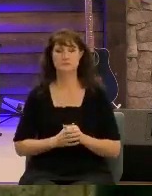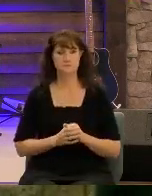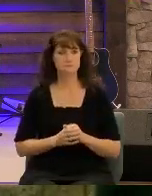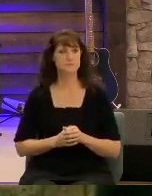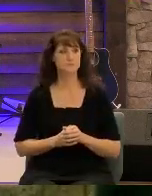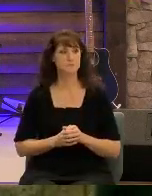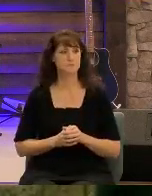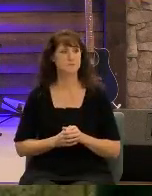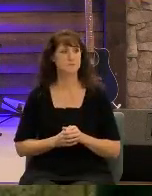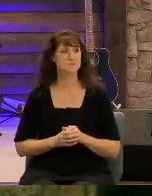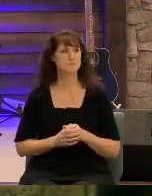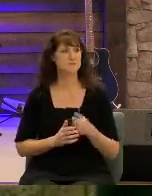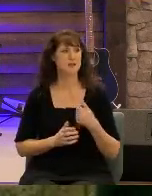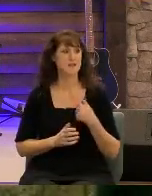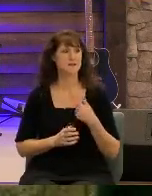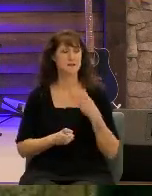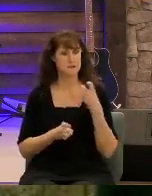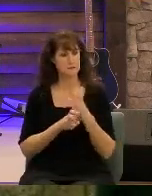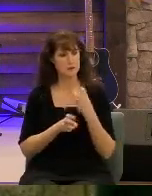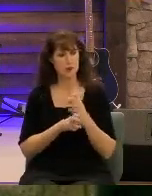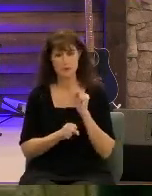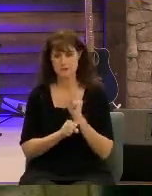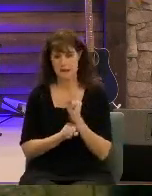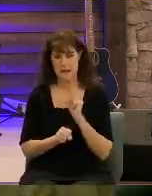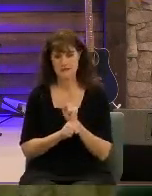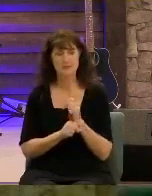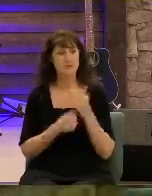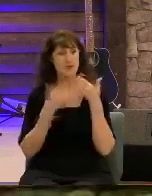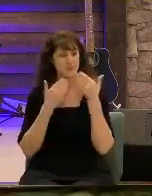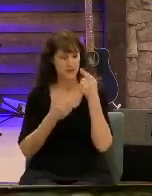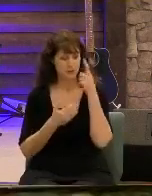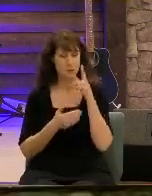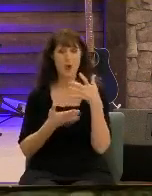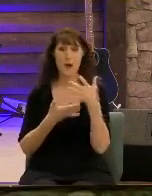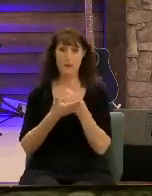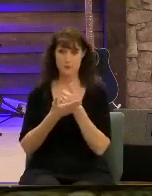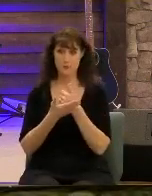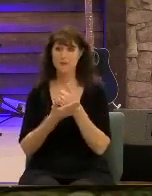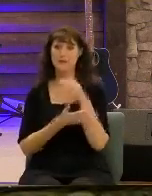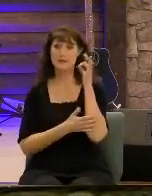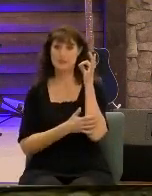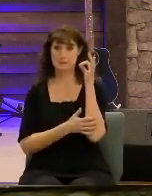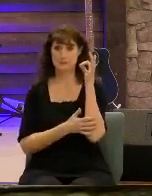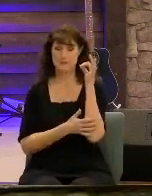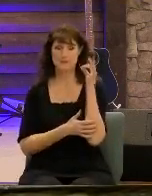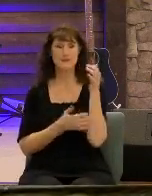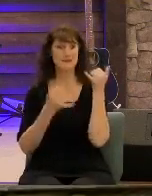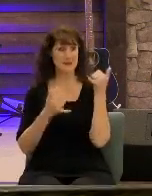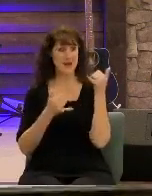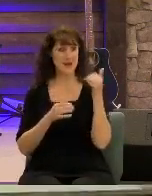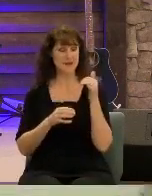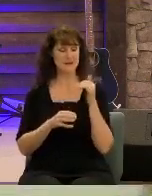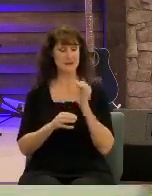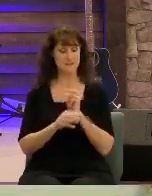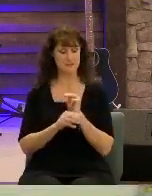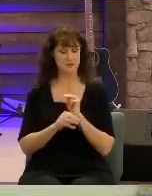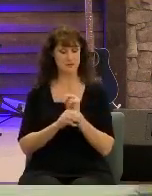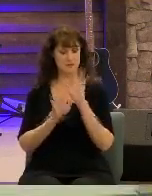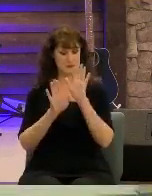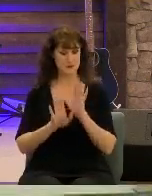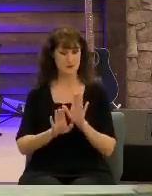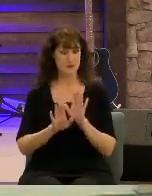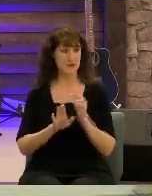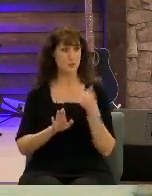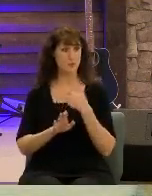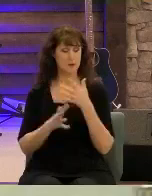it's a pretty daunting task, but thank you for the opportunity to speak. Today is Mission Sunday, and we do want to do the